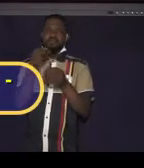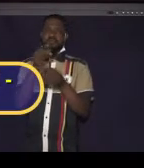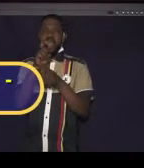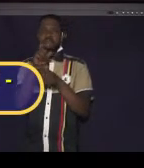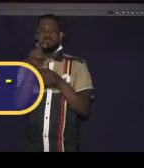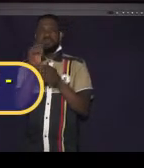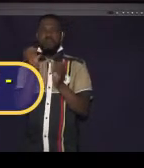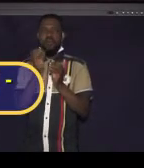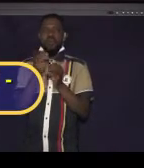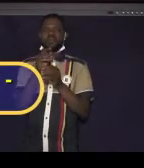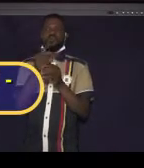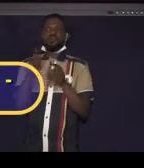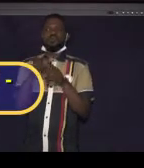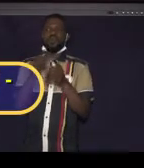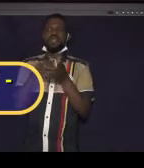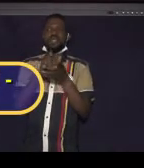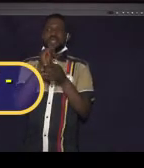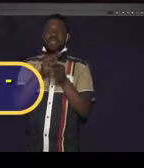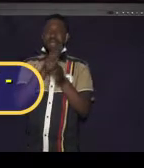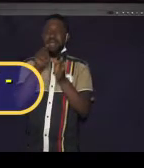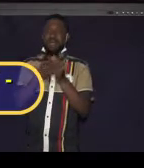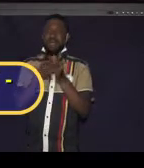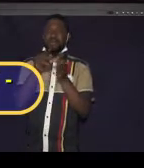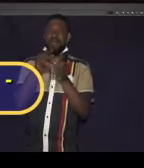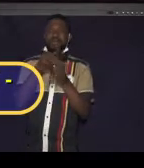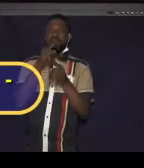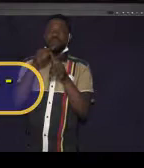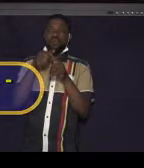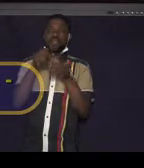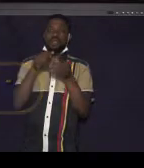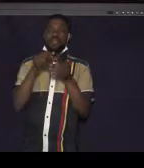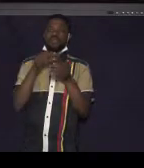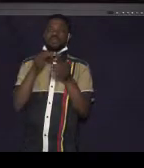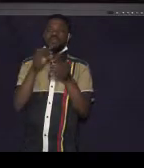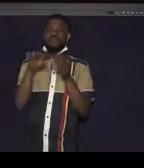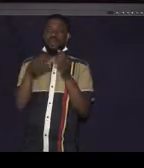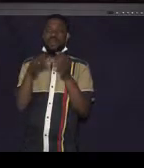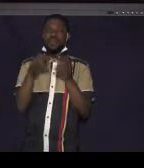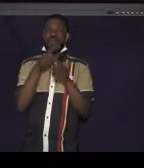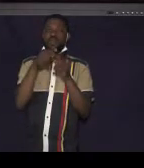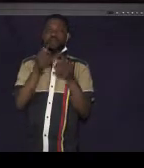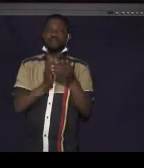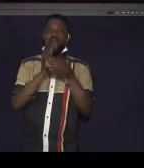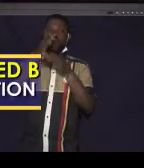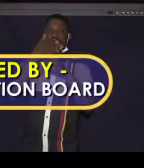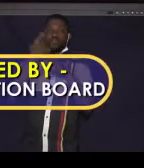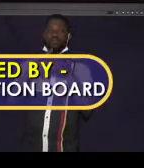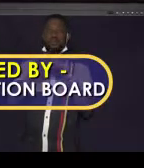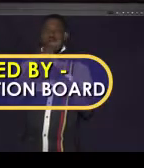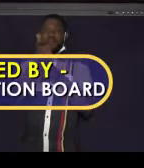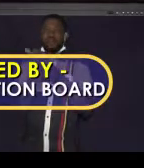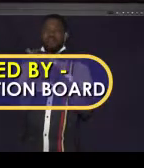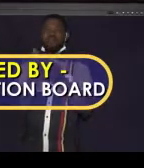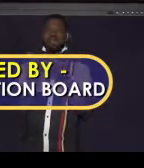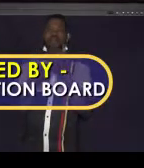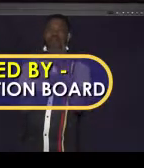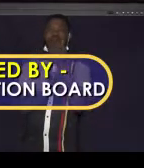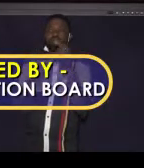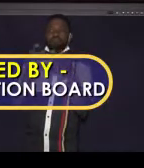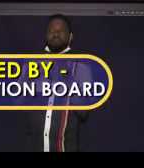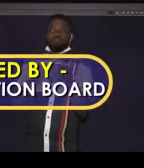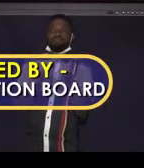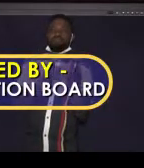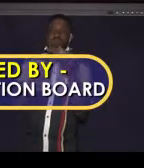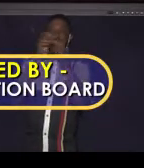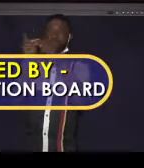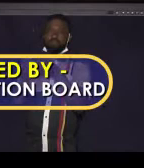right. Here, it is negative. It's a foreigner. When it goes to the other country, it becomes a citizen. So when I take this